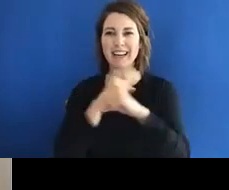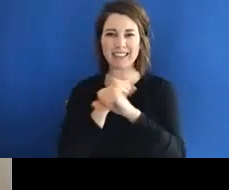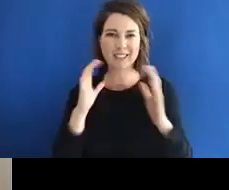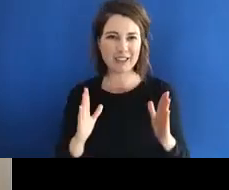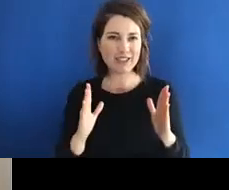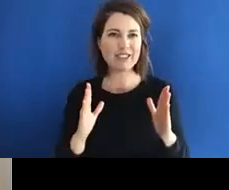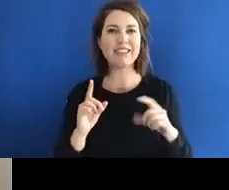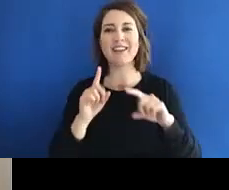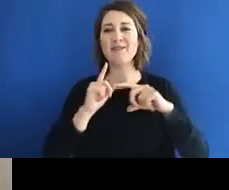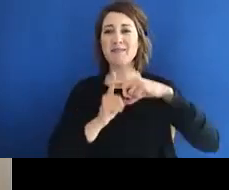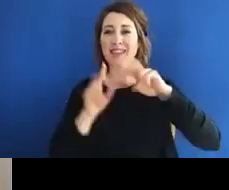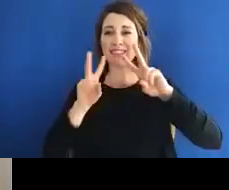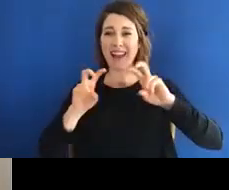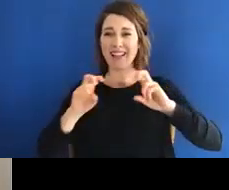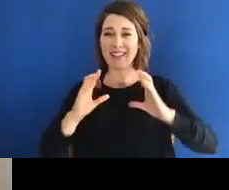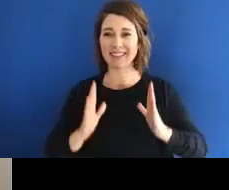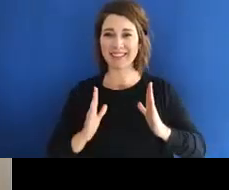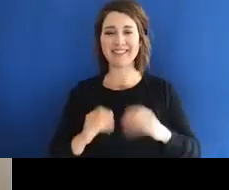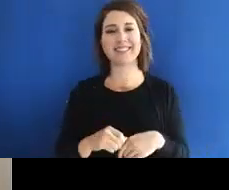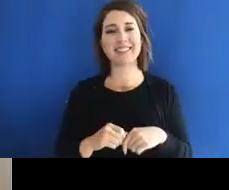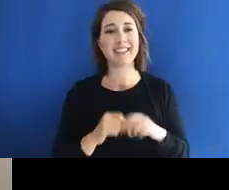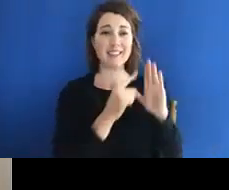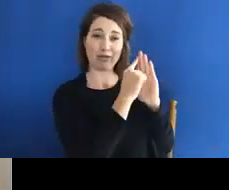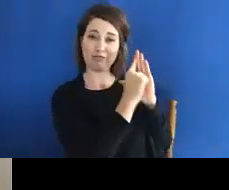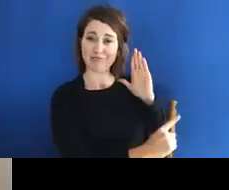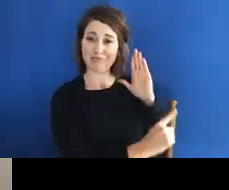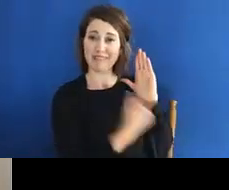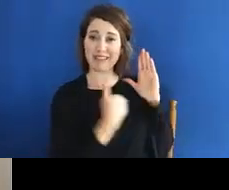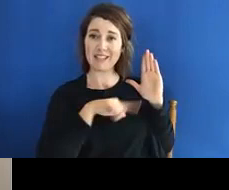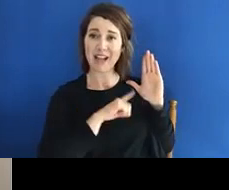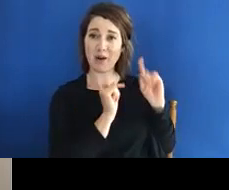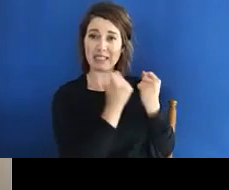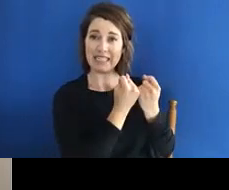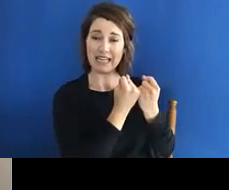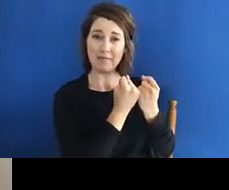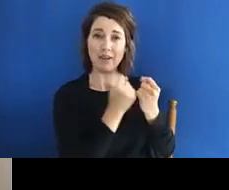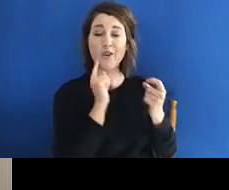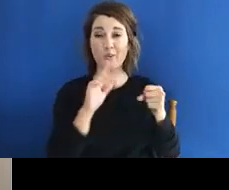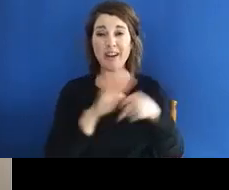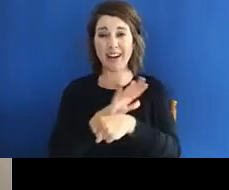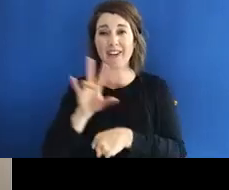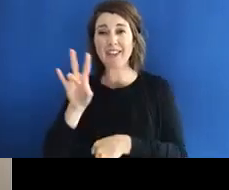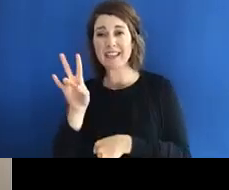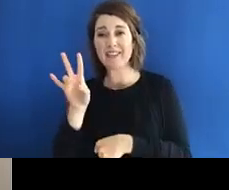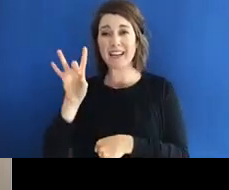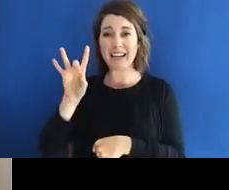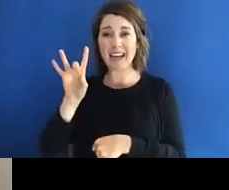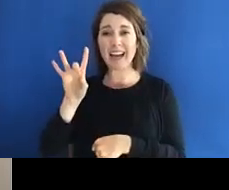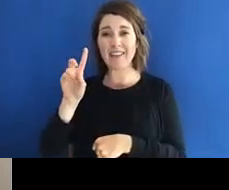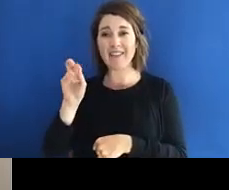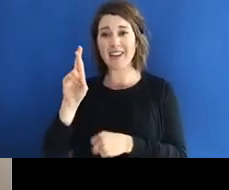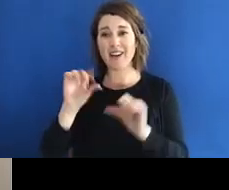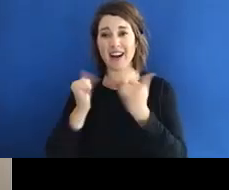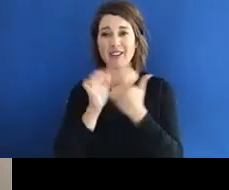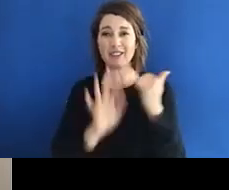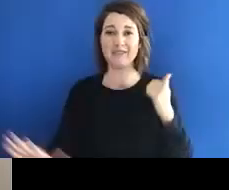breaks out how the data unit covers all 78 VR agencies across our 56 states